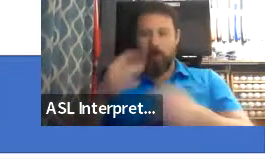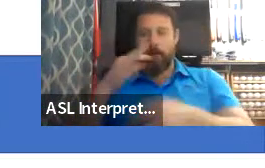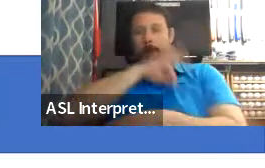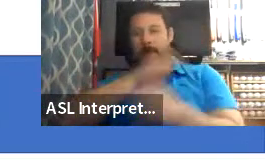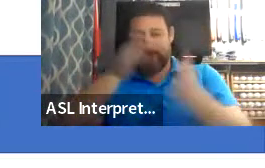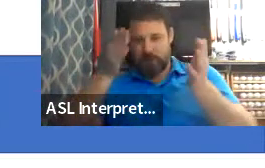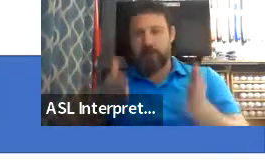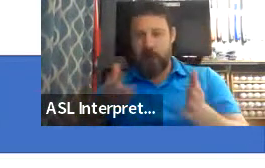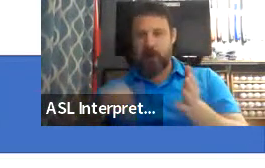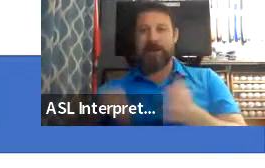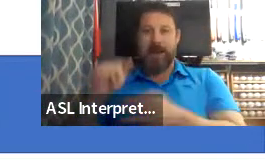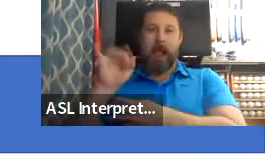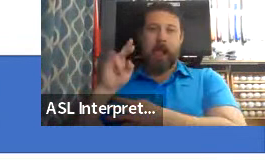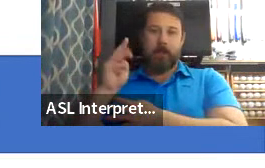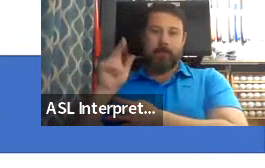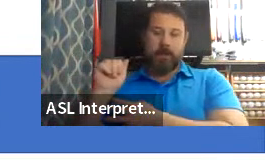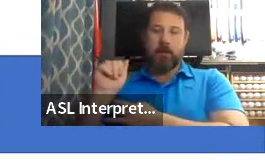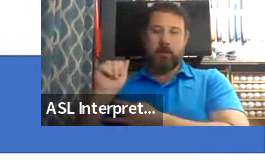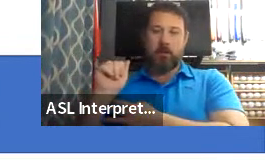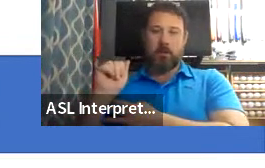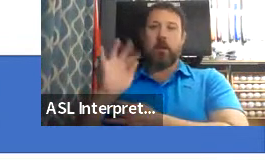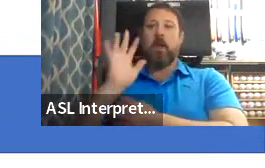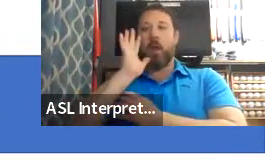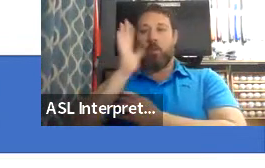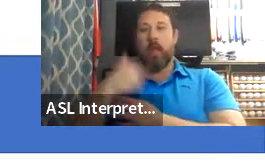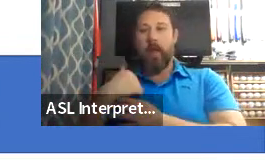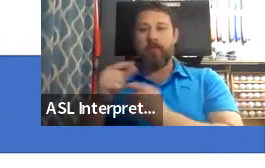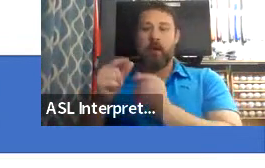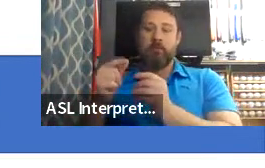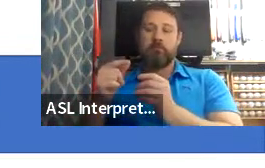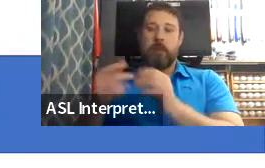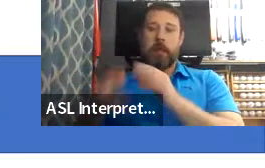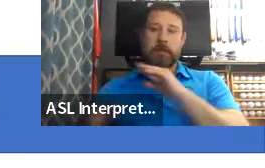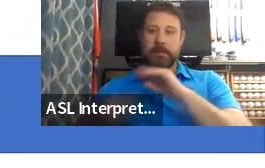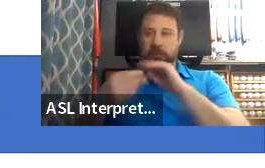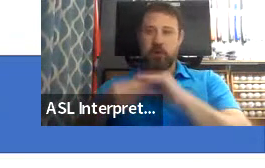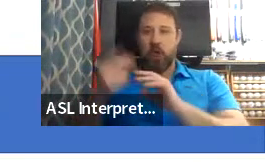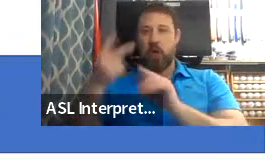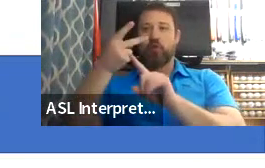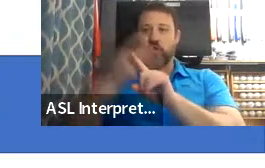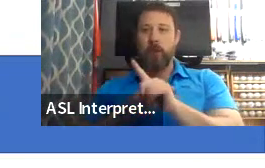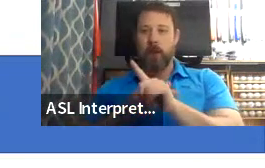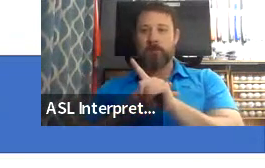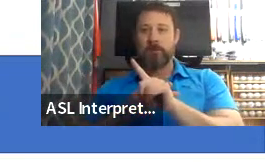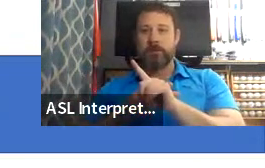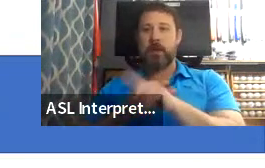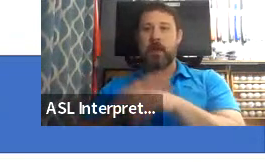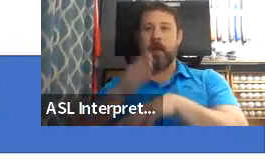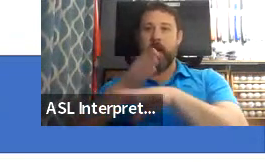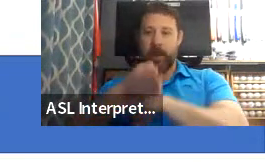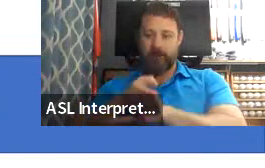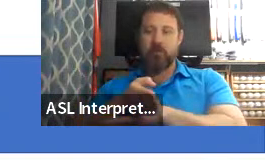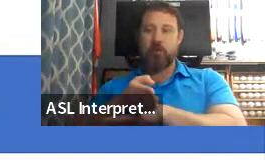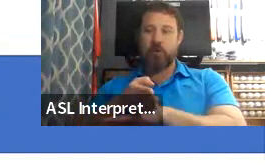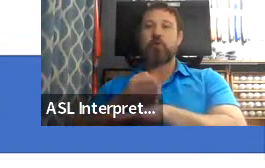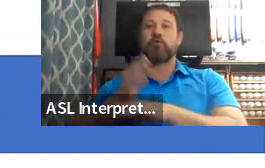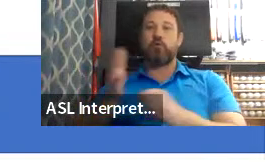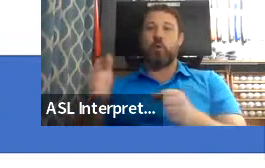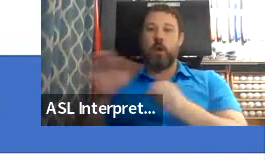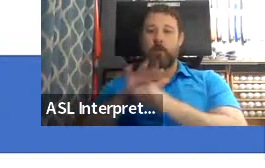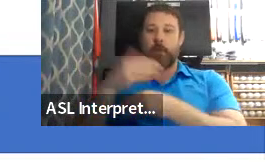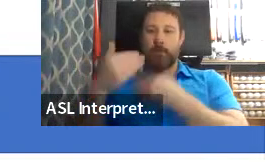beneficiaries here in Alameda County. And then we'll have an additional 2 months after that to complete processing